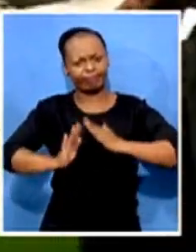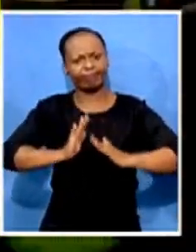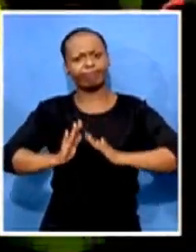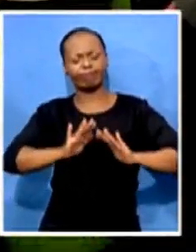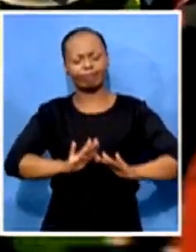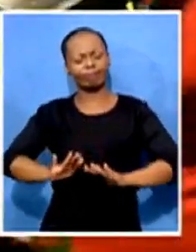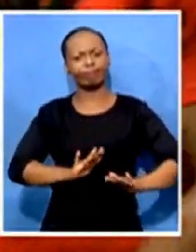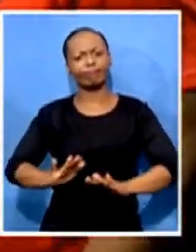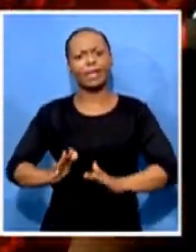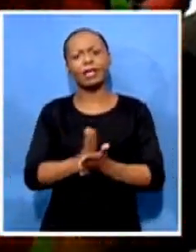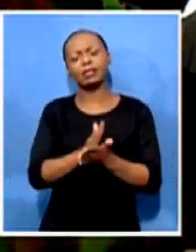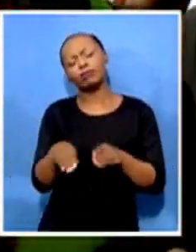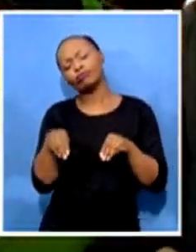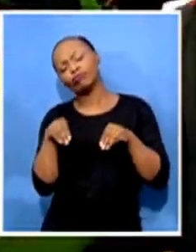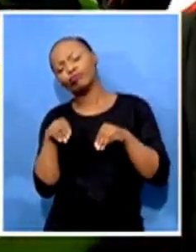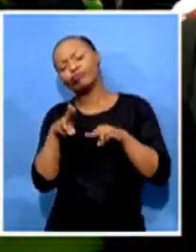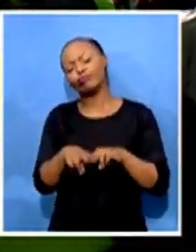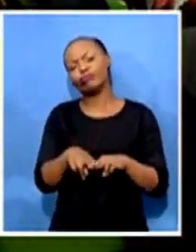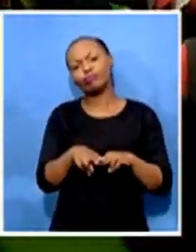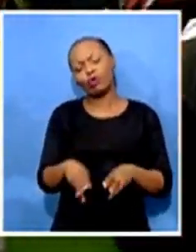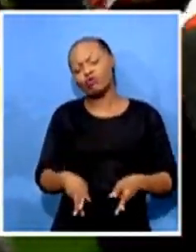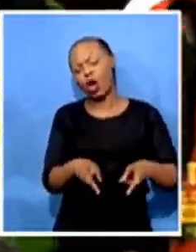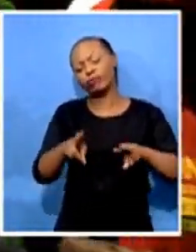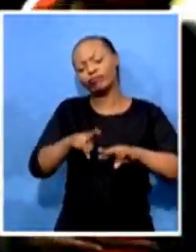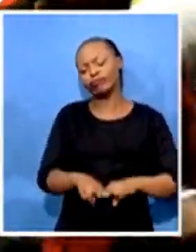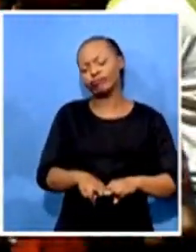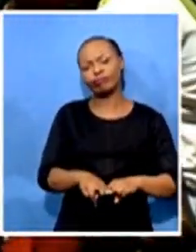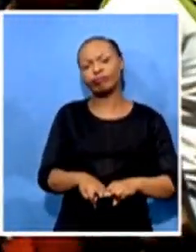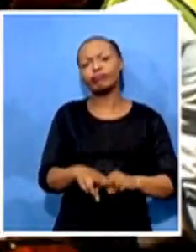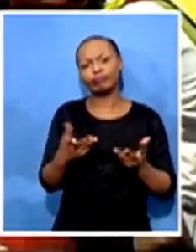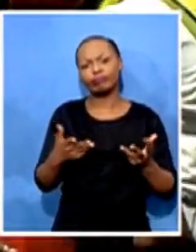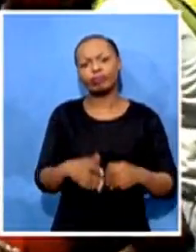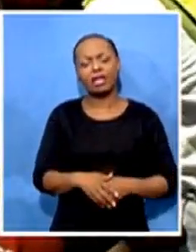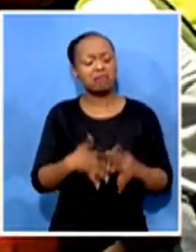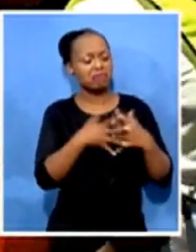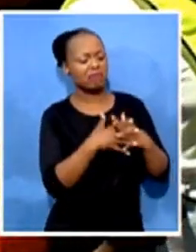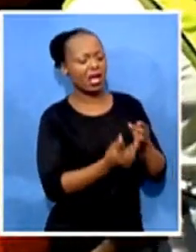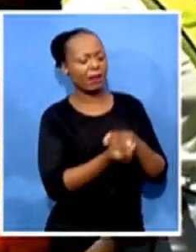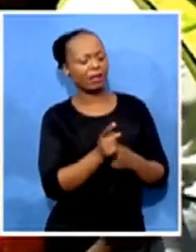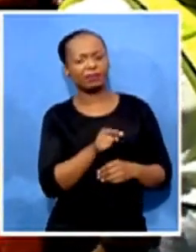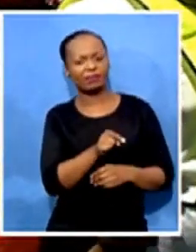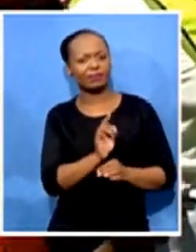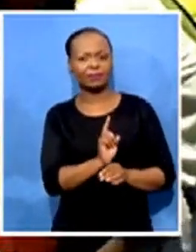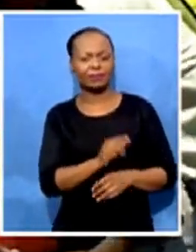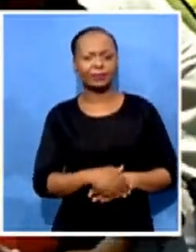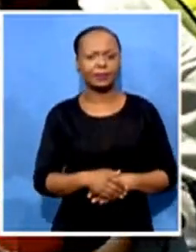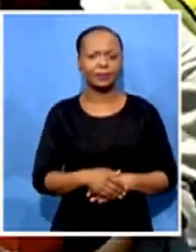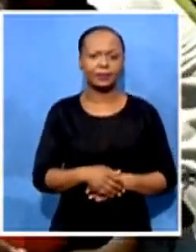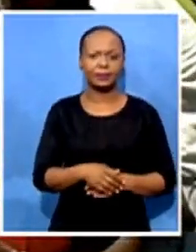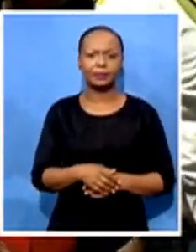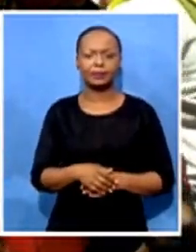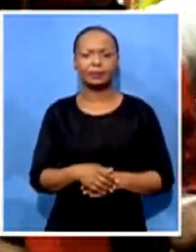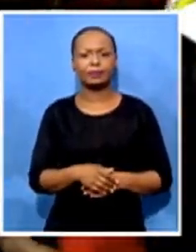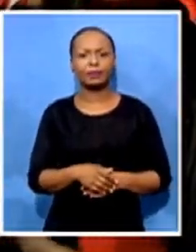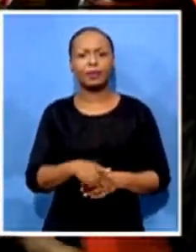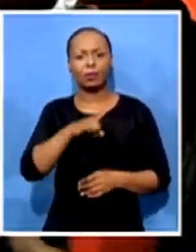roadside, and at the moment all standing again in anticipation, I would assume, of the march due to get underway. But the singing and